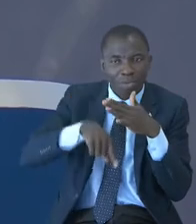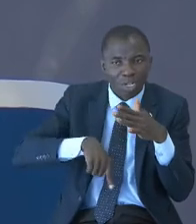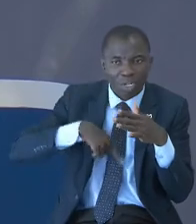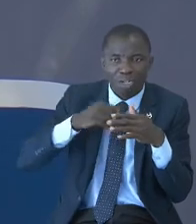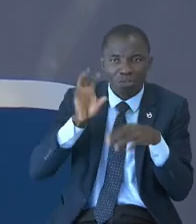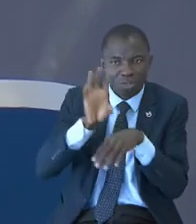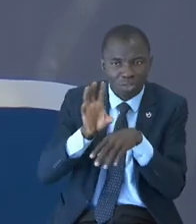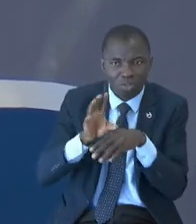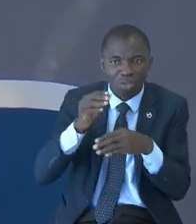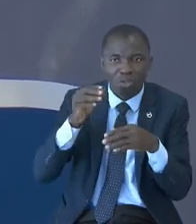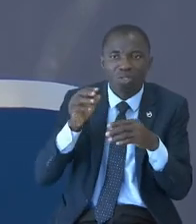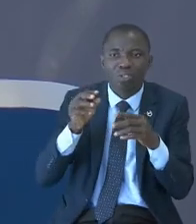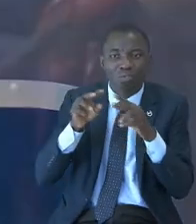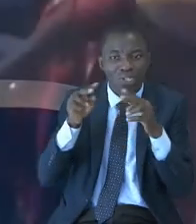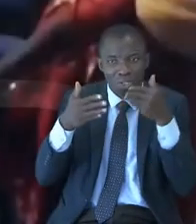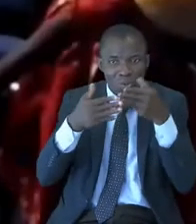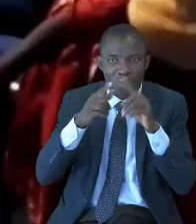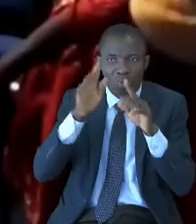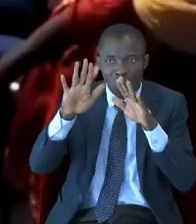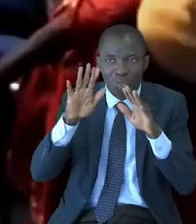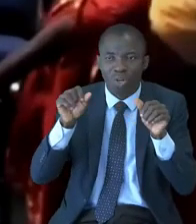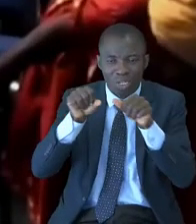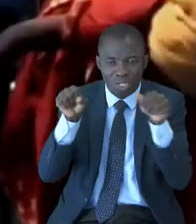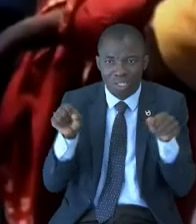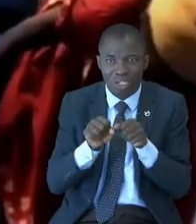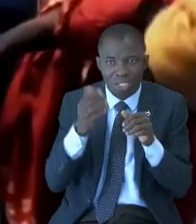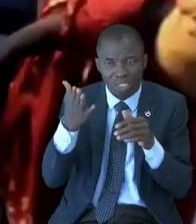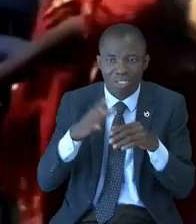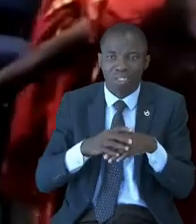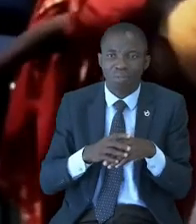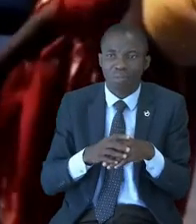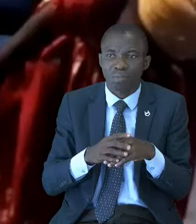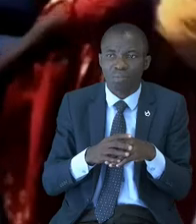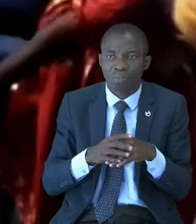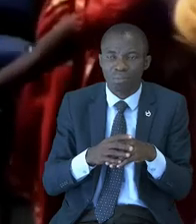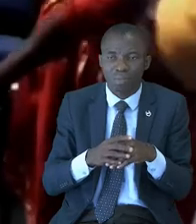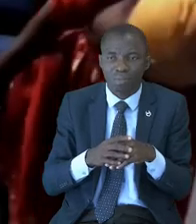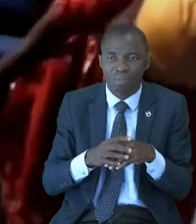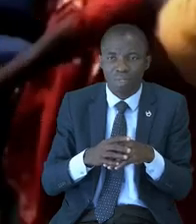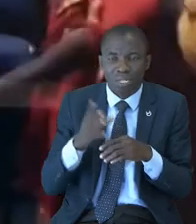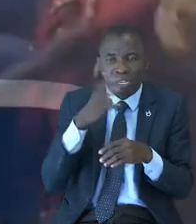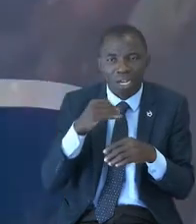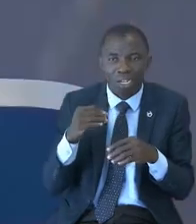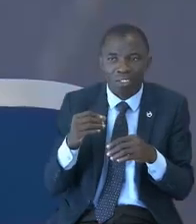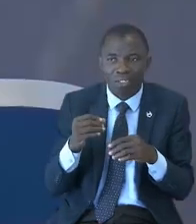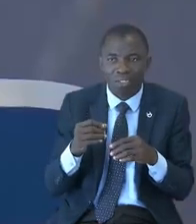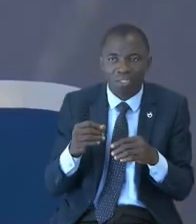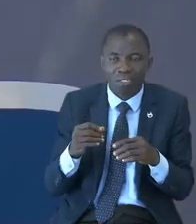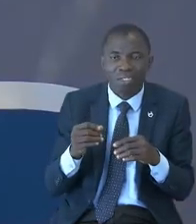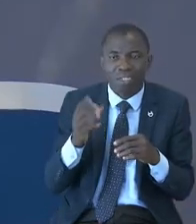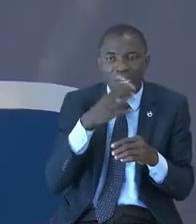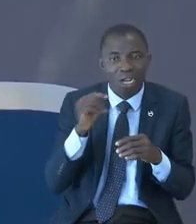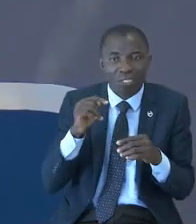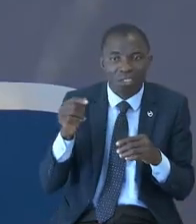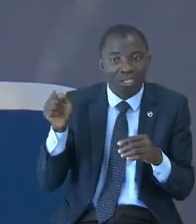the greatest miracle, and that's what connects you with God. That's what makes you a child of God. That's why you don't joke with